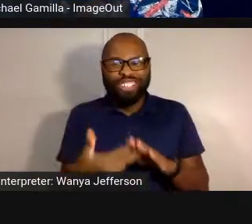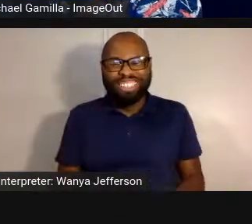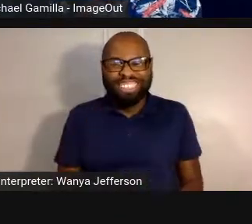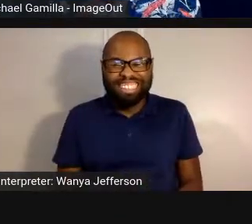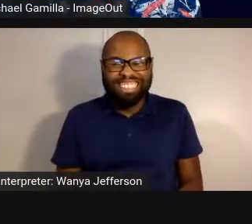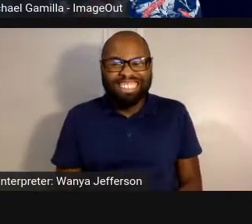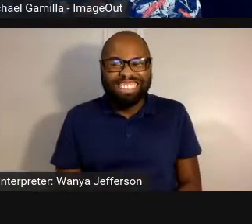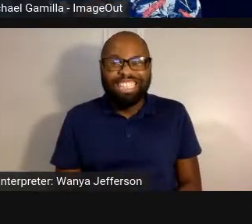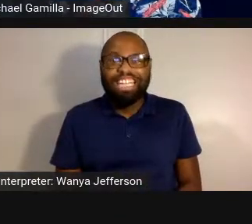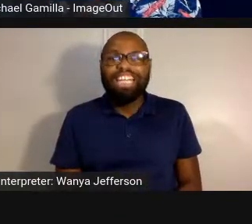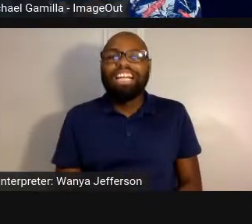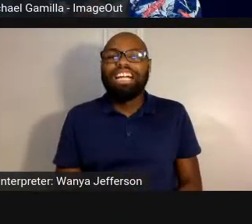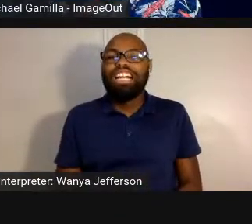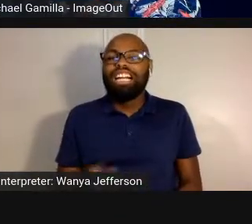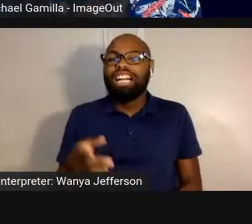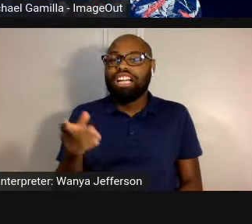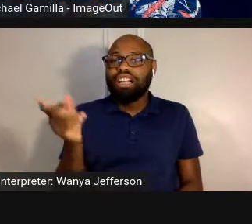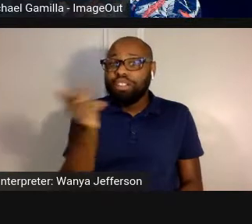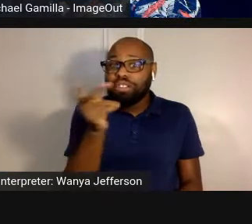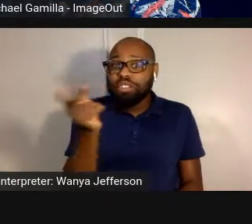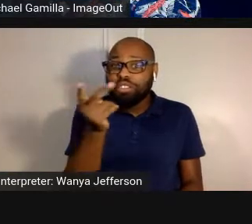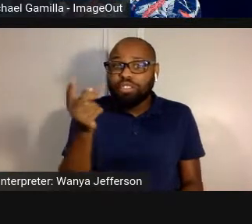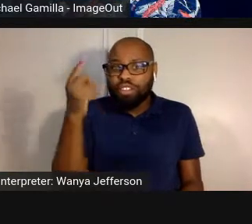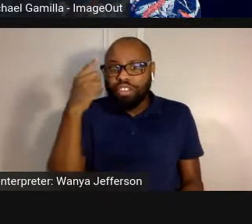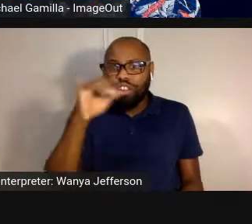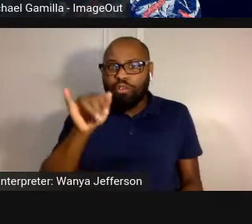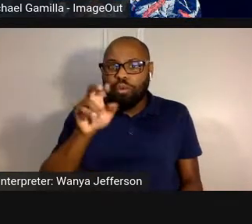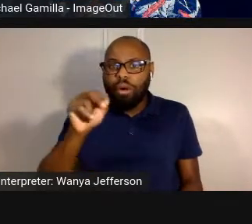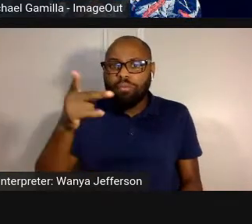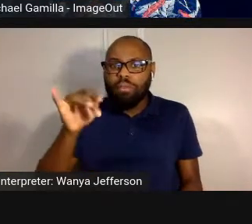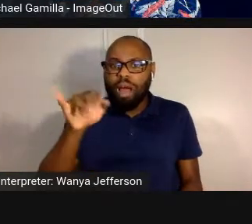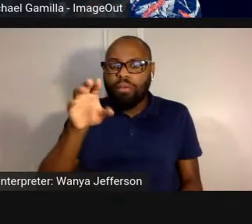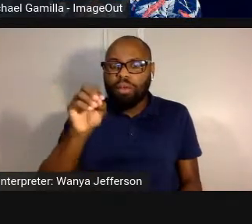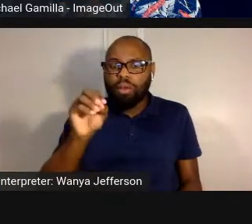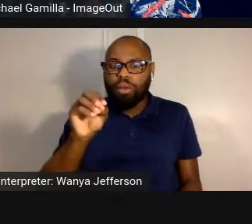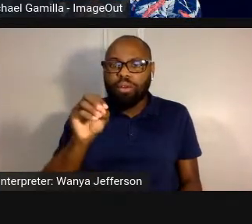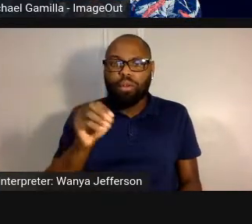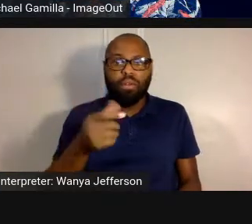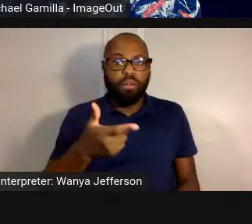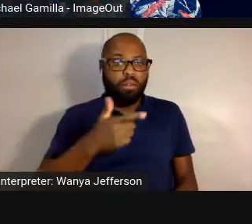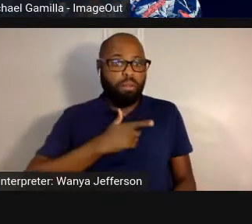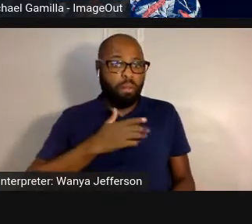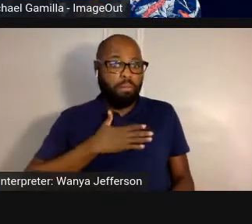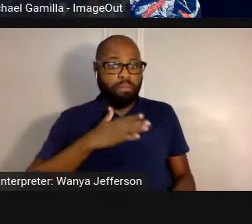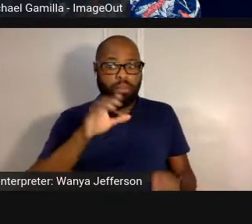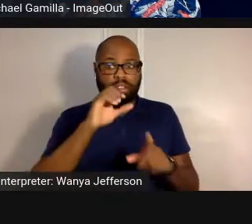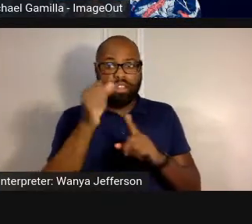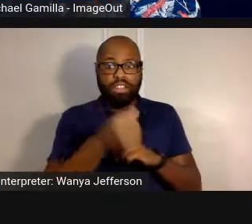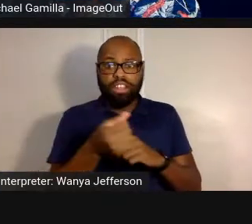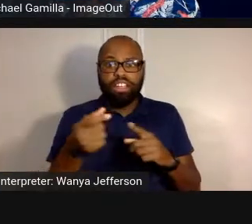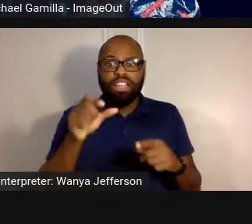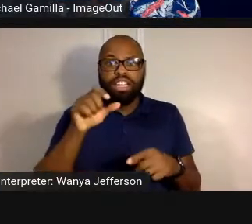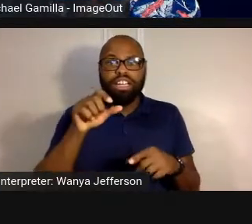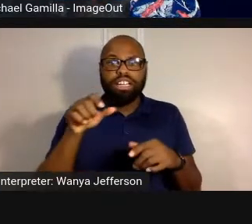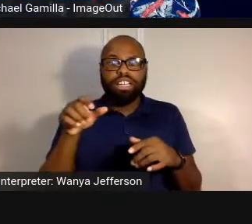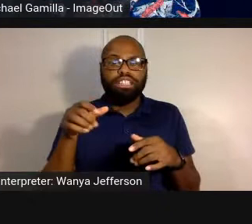Pablo? Yeah, in my case, I was so glad to play Sebastian because, as I said